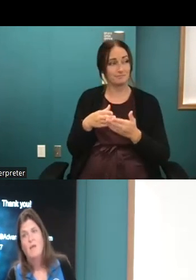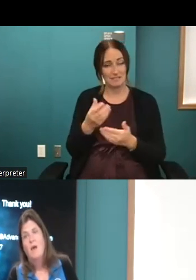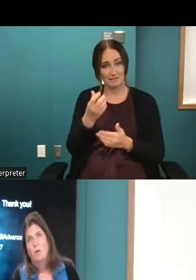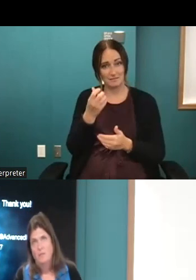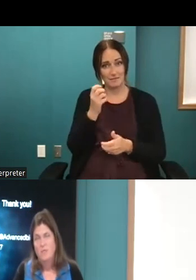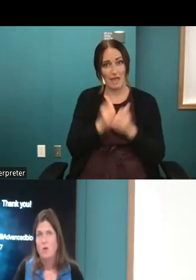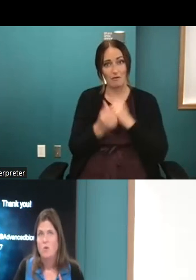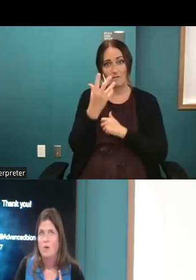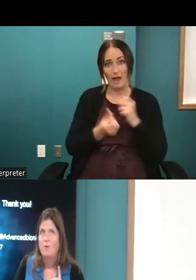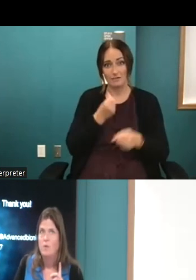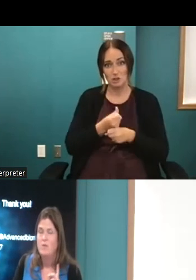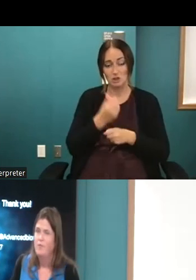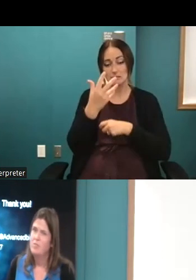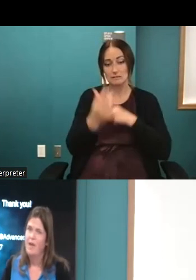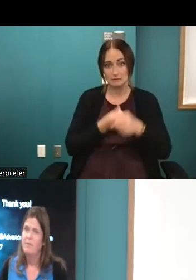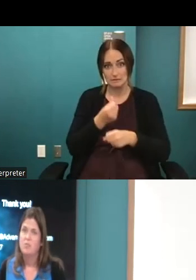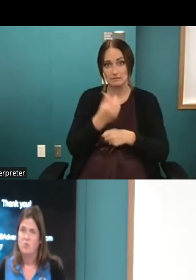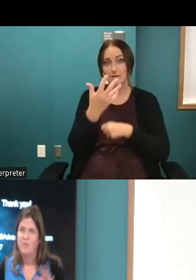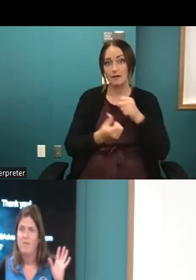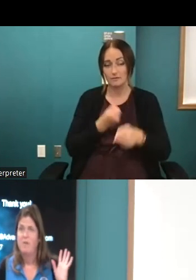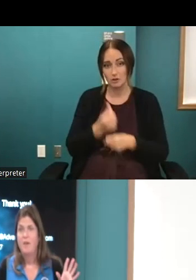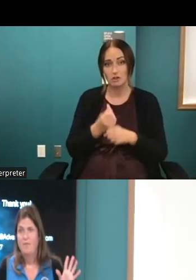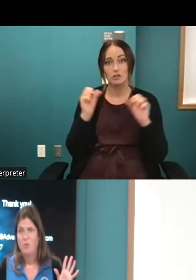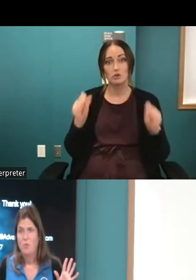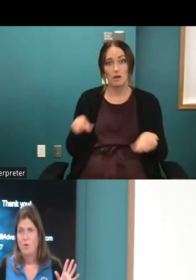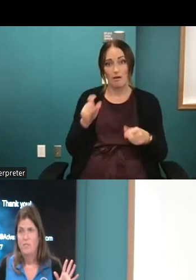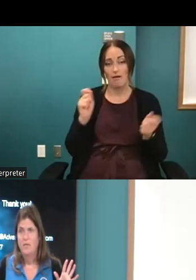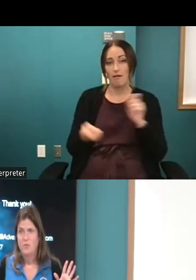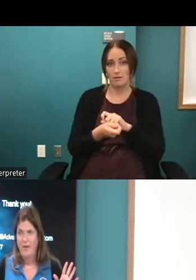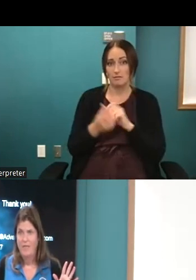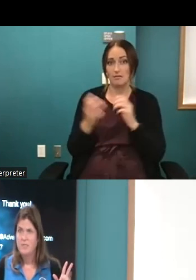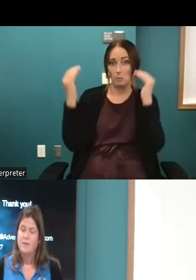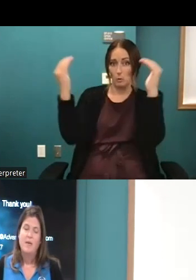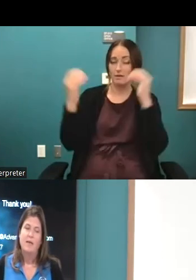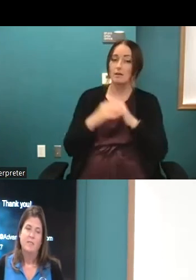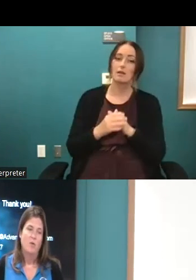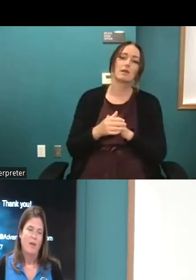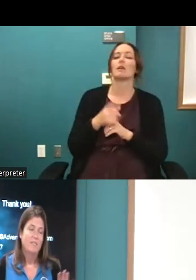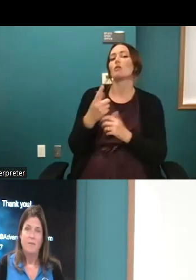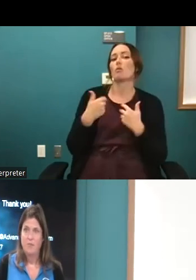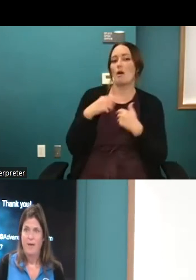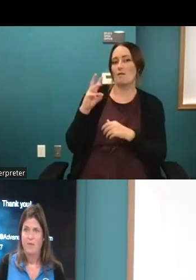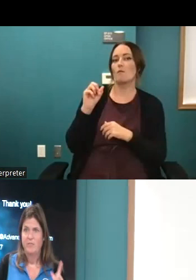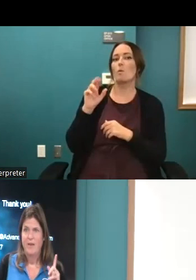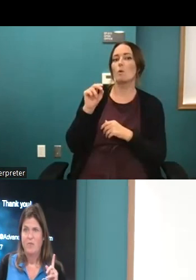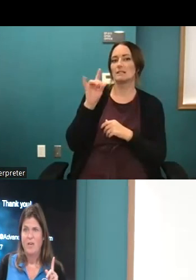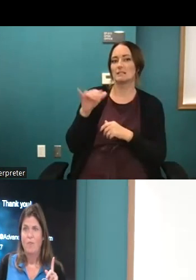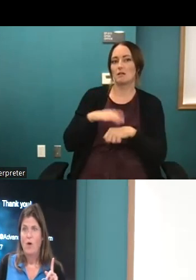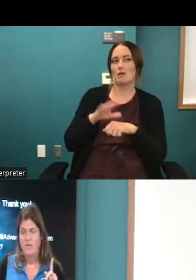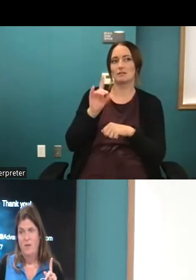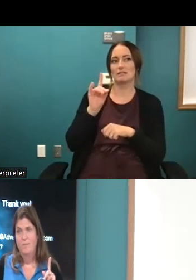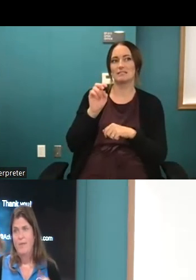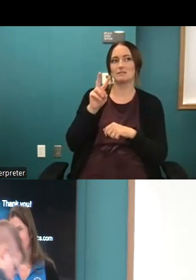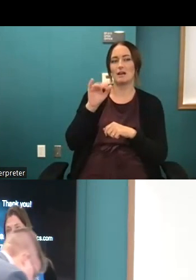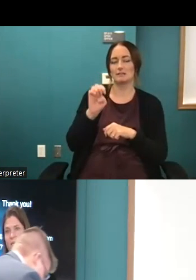upgrade? Is that? So when you first have a surgery, you have a 5-year warranty on your device. And so, except for the batteries have